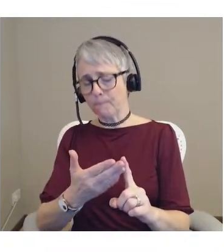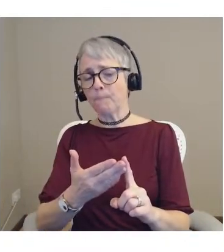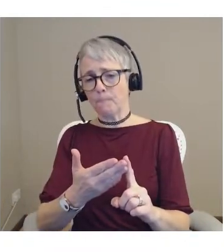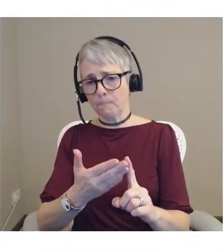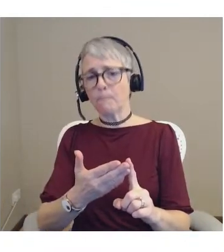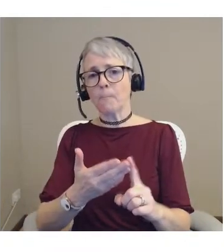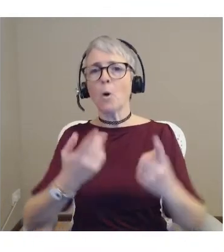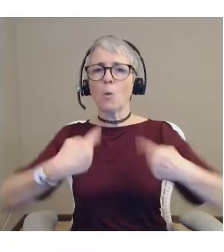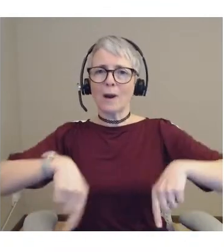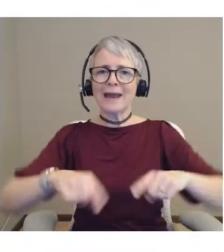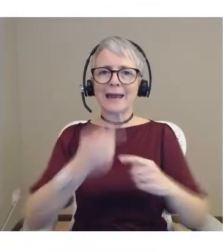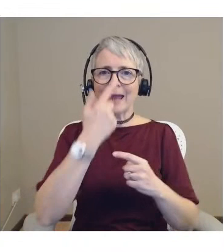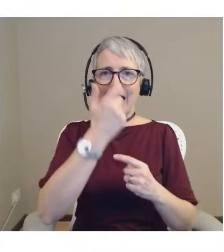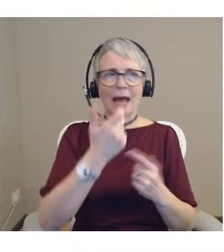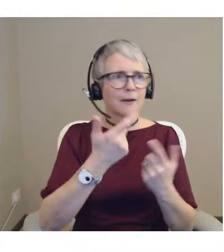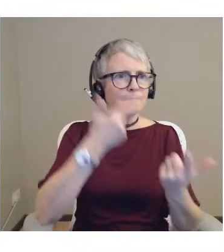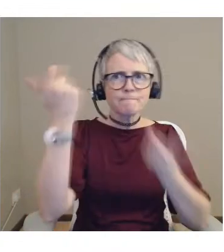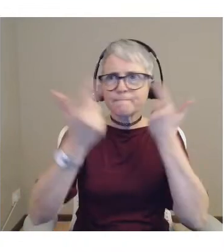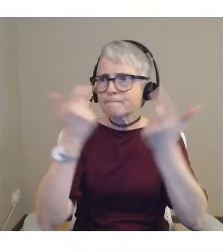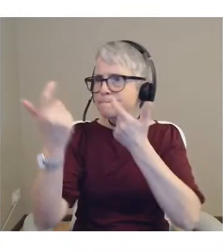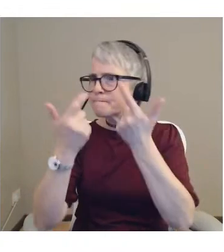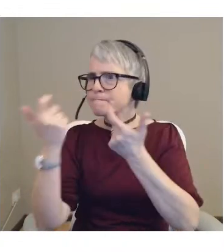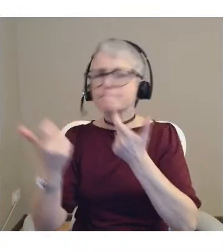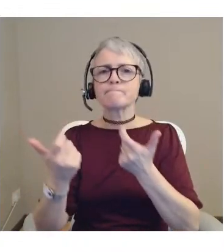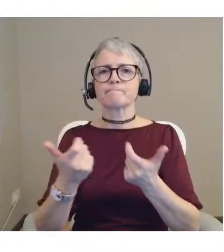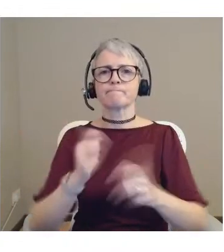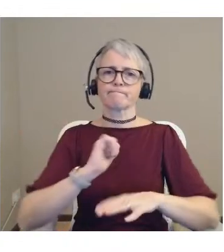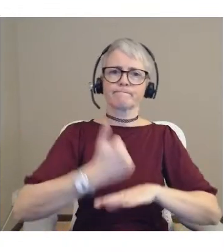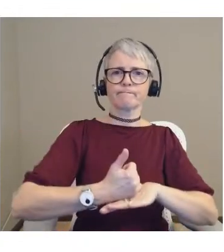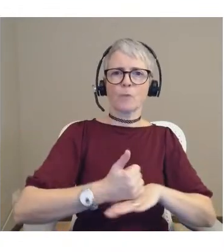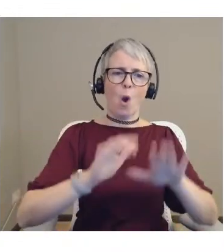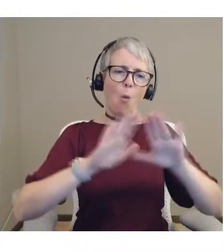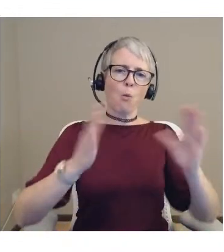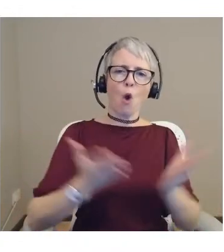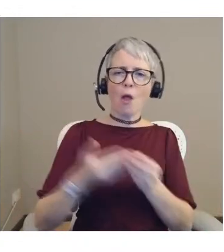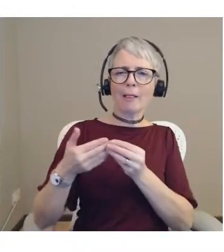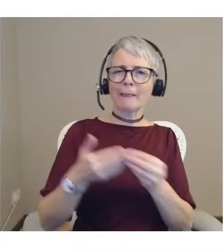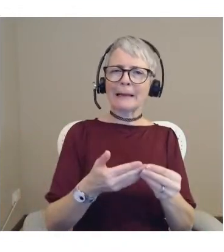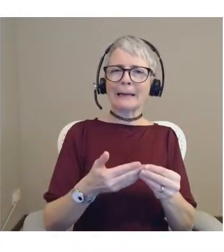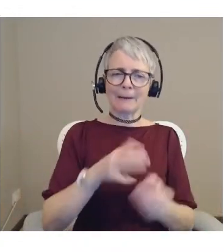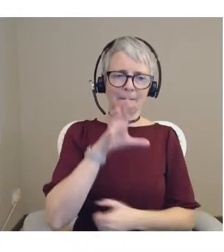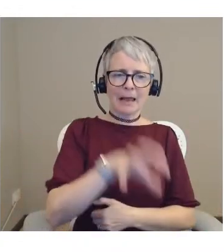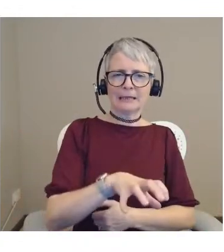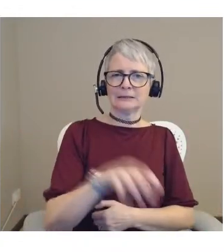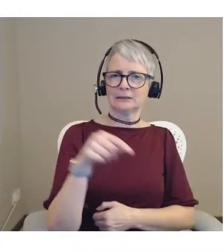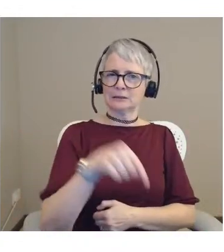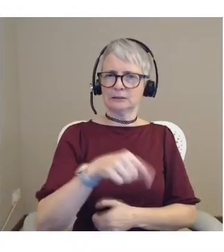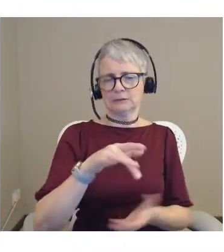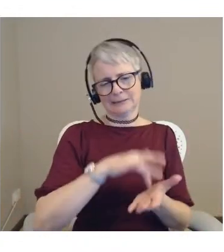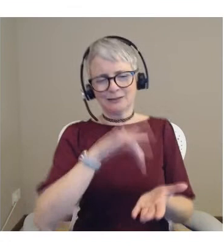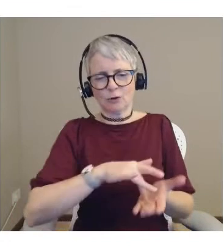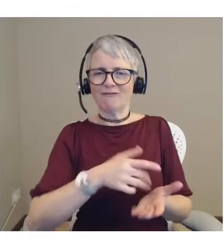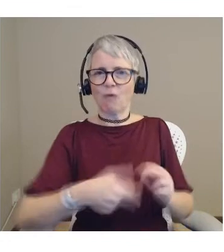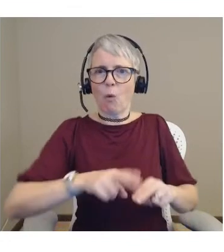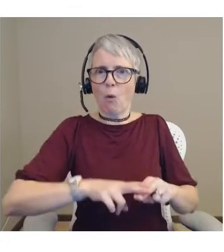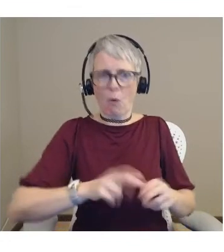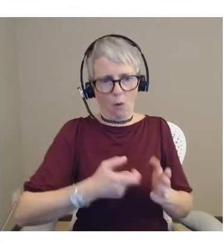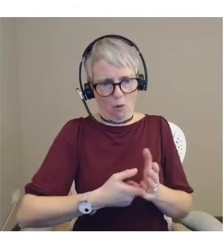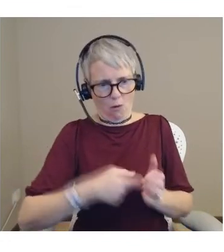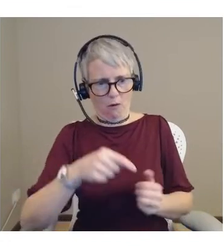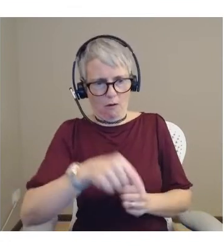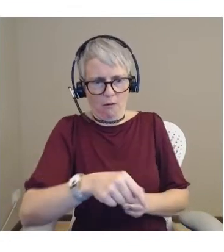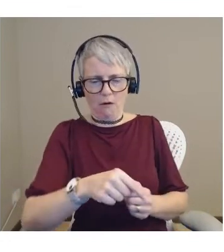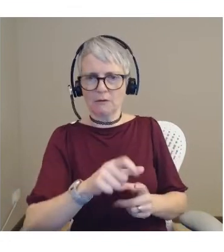and world-leading centre for assistive and accessible technology. So clearly that, I think, is a process that ought to learn from